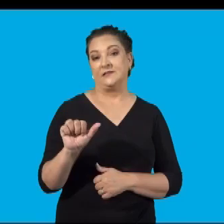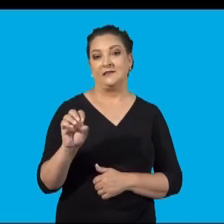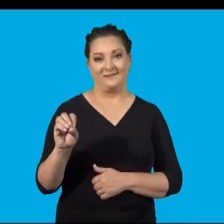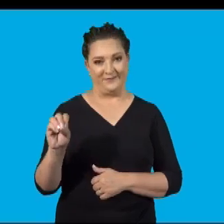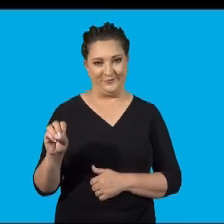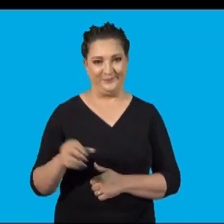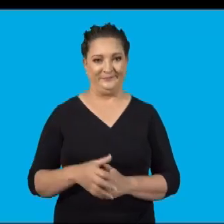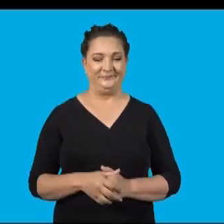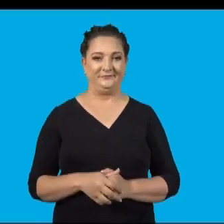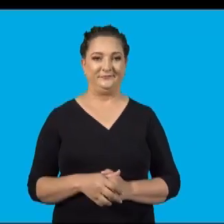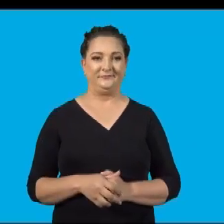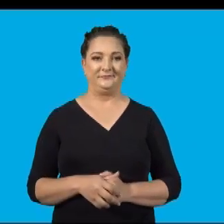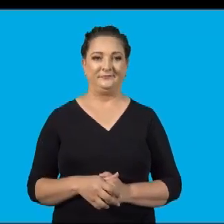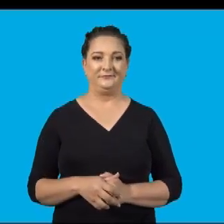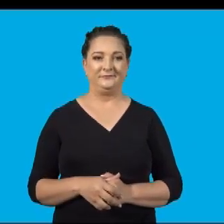85,600.